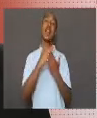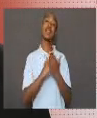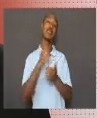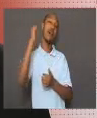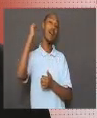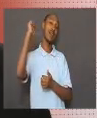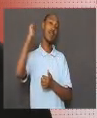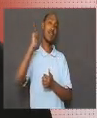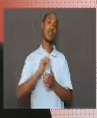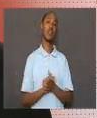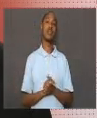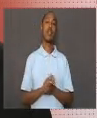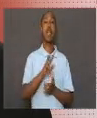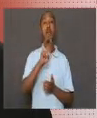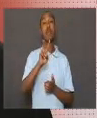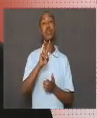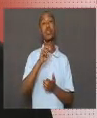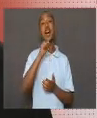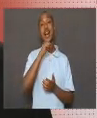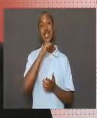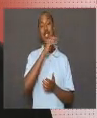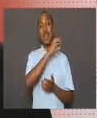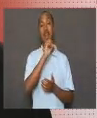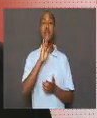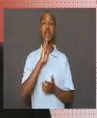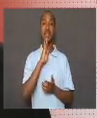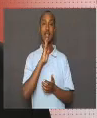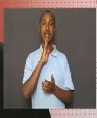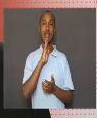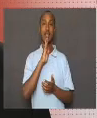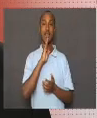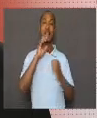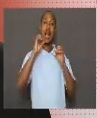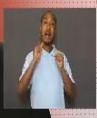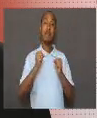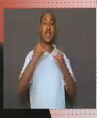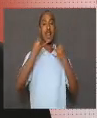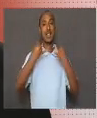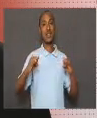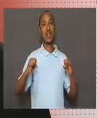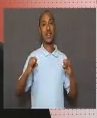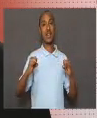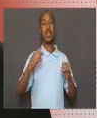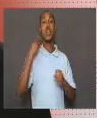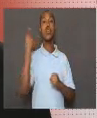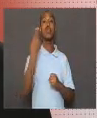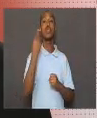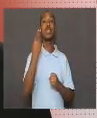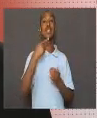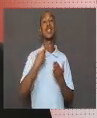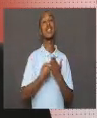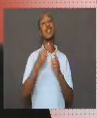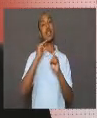back? Both acids and bases can be classified using